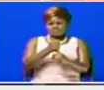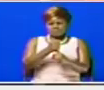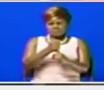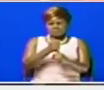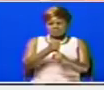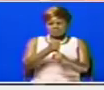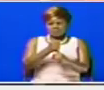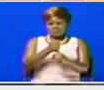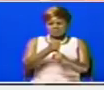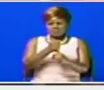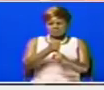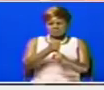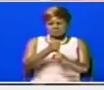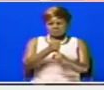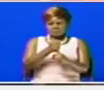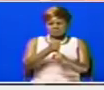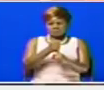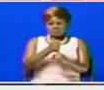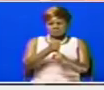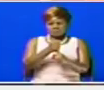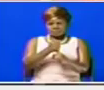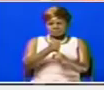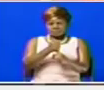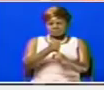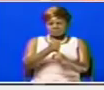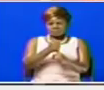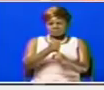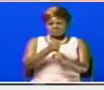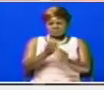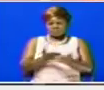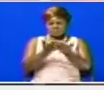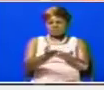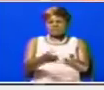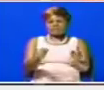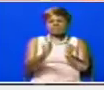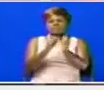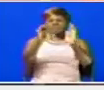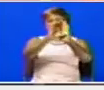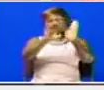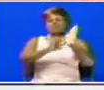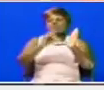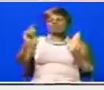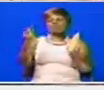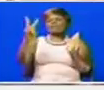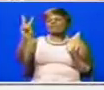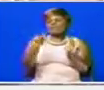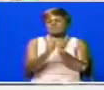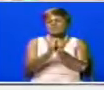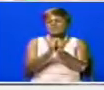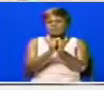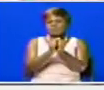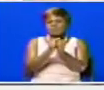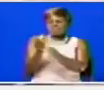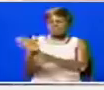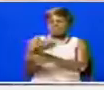objectives, and rights and freedoms provided by the Constitution of Kenya 2010.